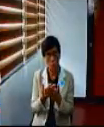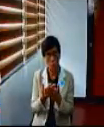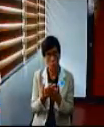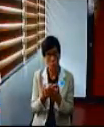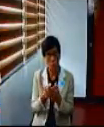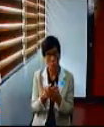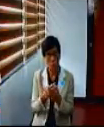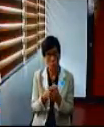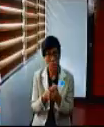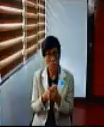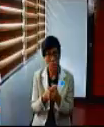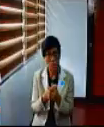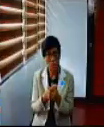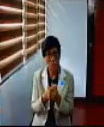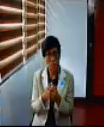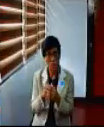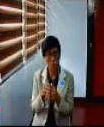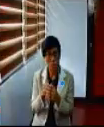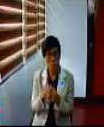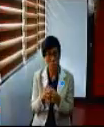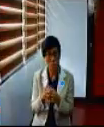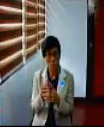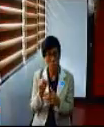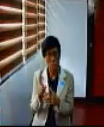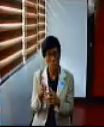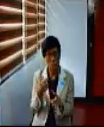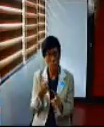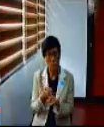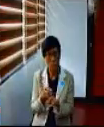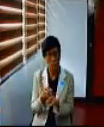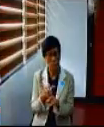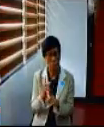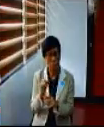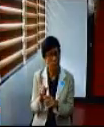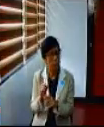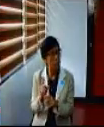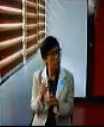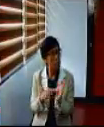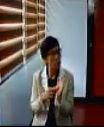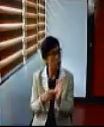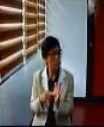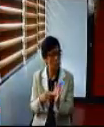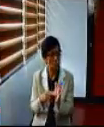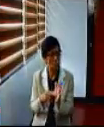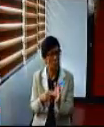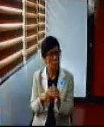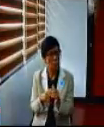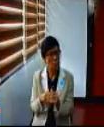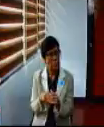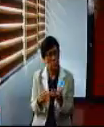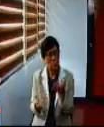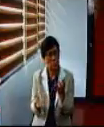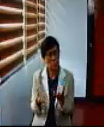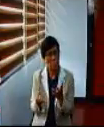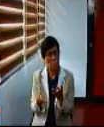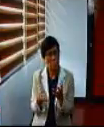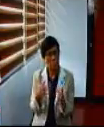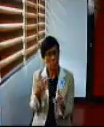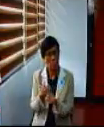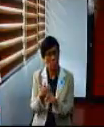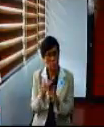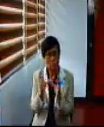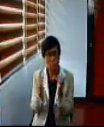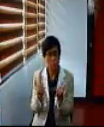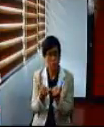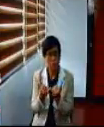have undertaken this assessment exercise, hopefully this will reveal the potential impacts that their companies will have. But they